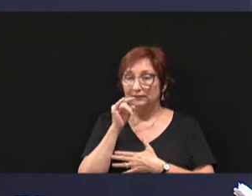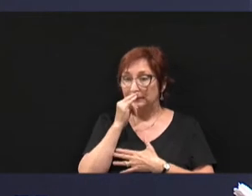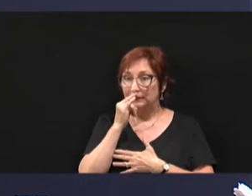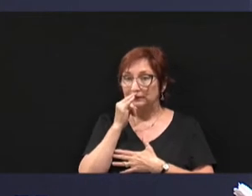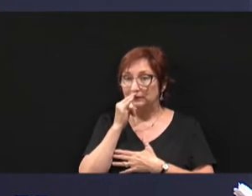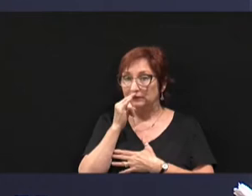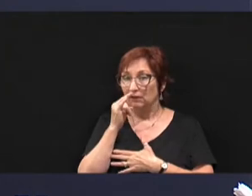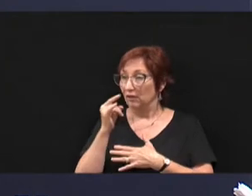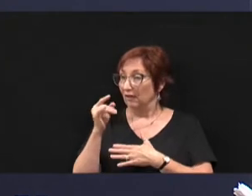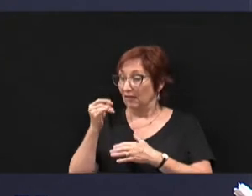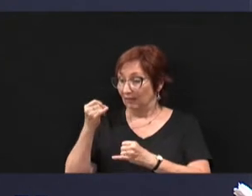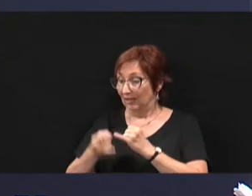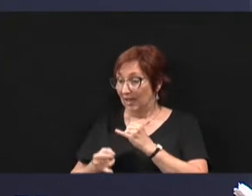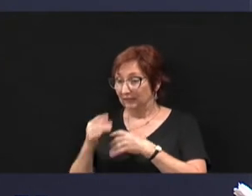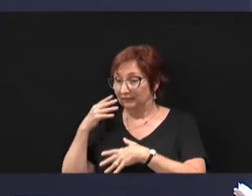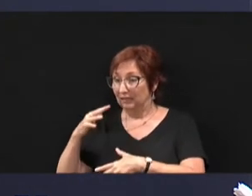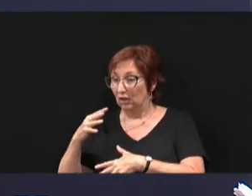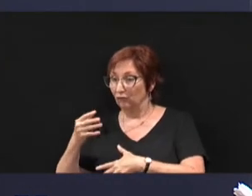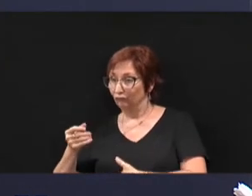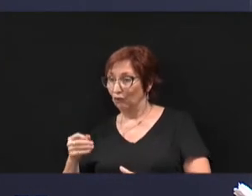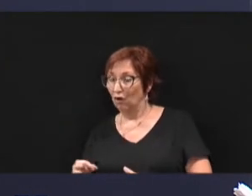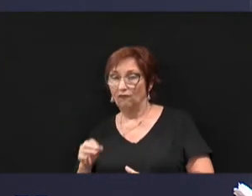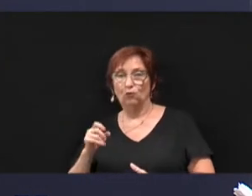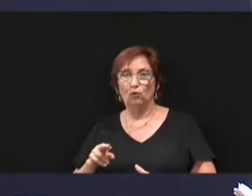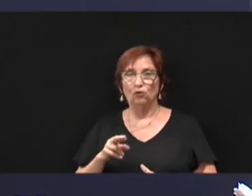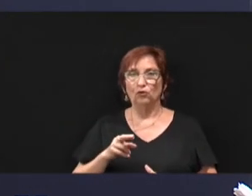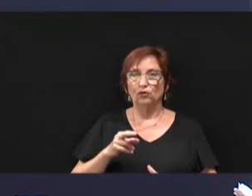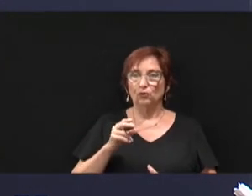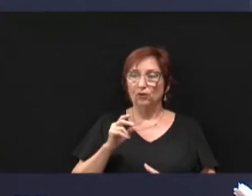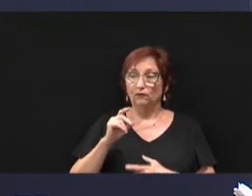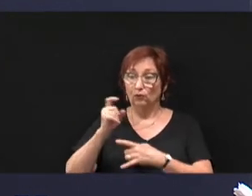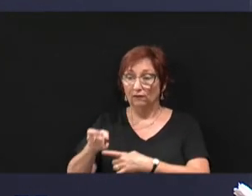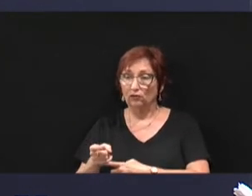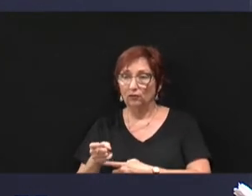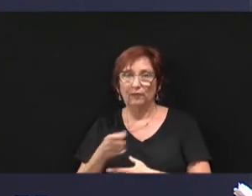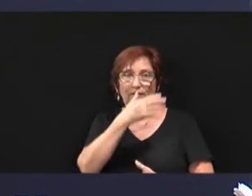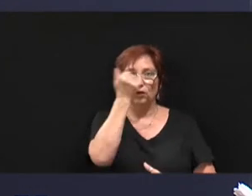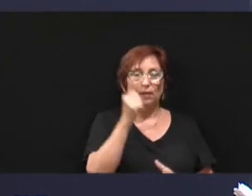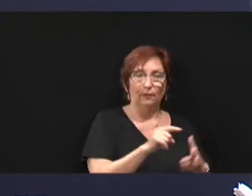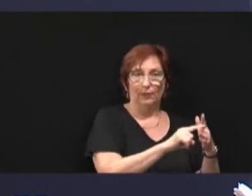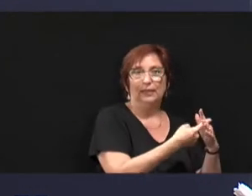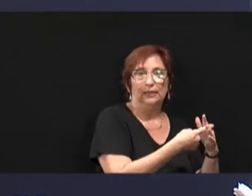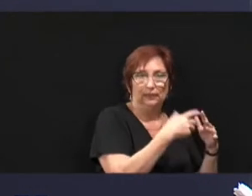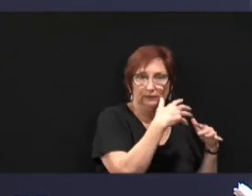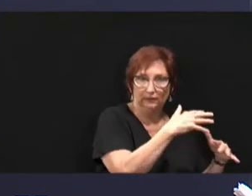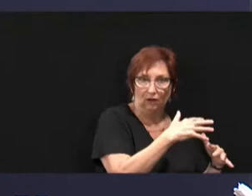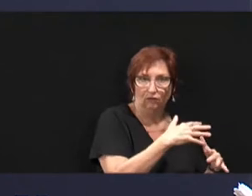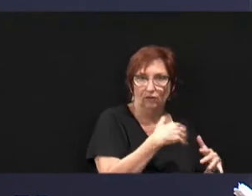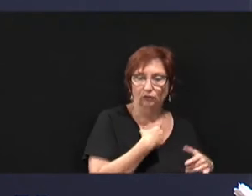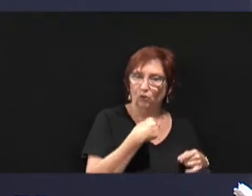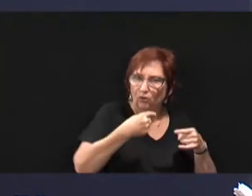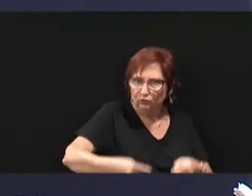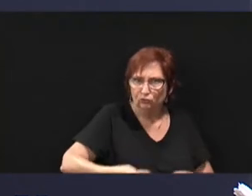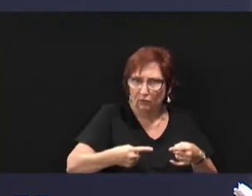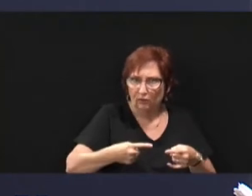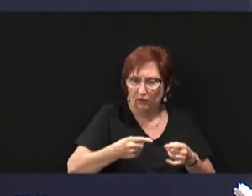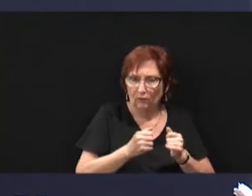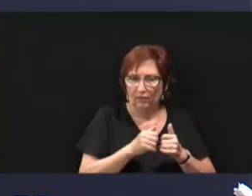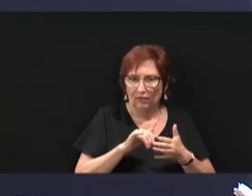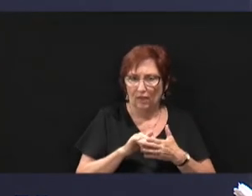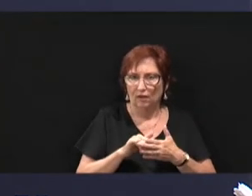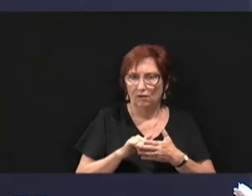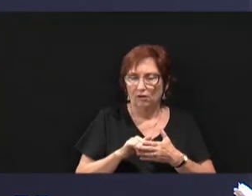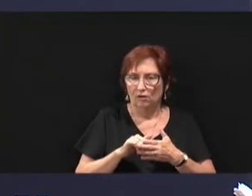sound, or once you give it to them, they forgot the beginning sound. And they're having difficulty a little bit